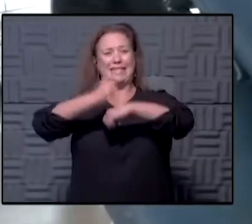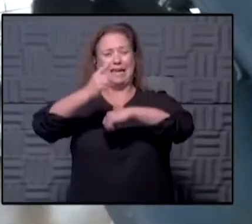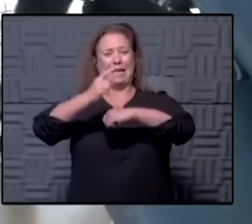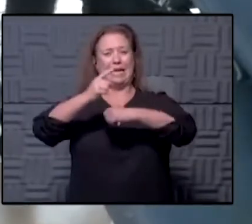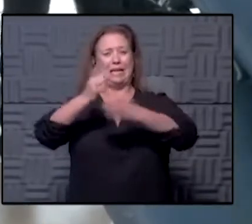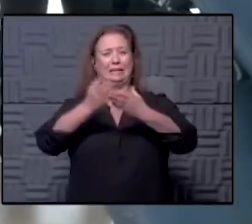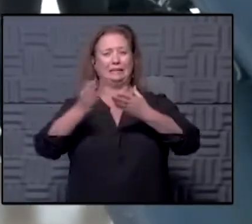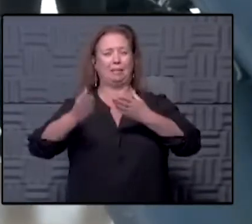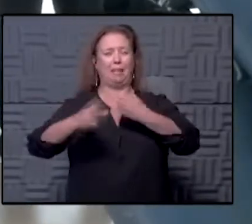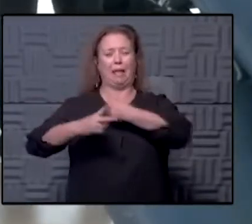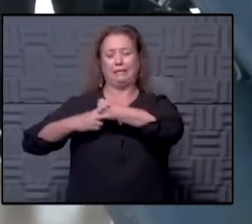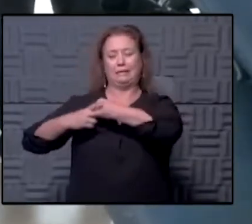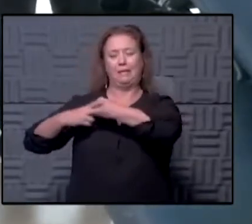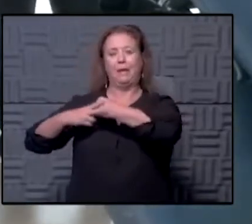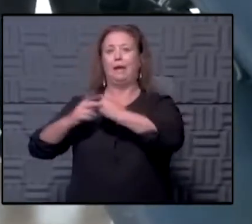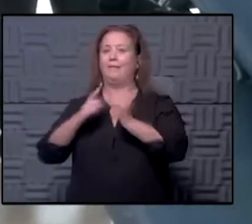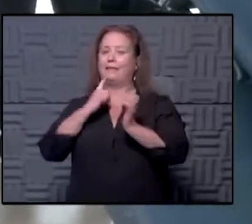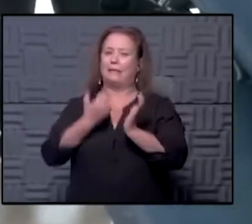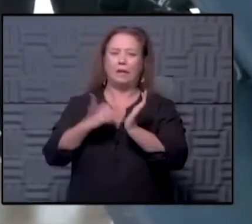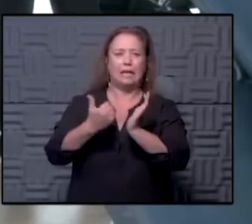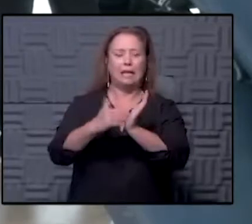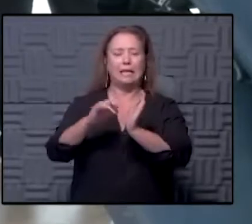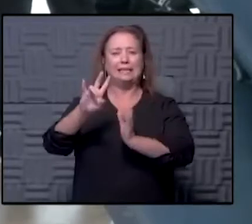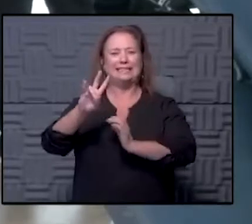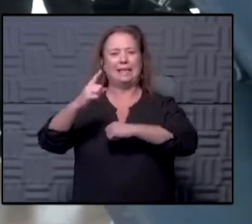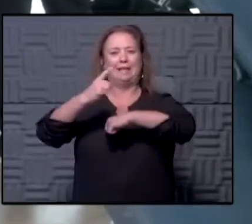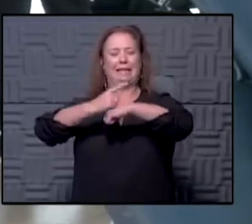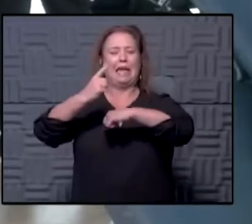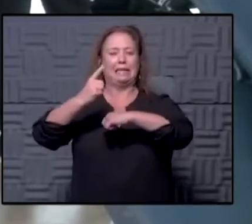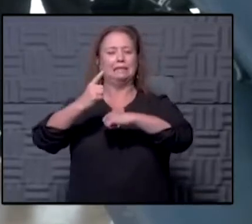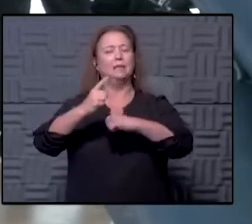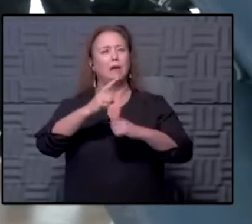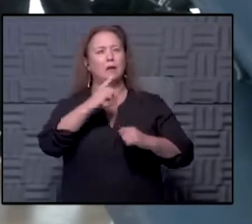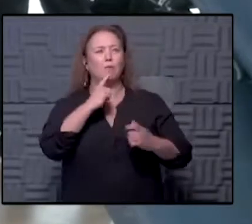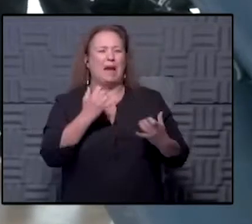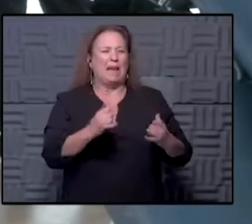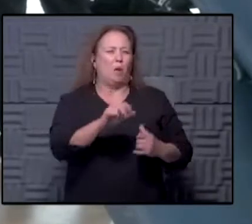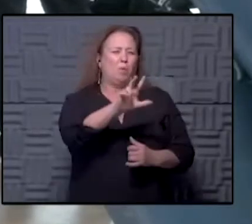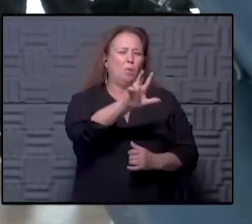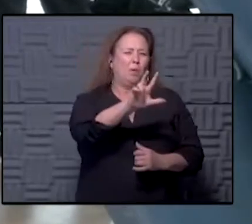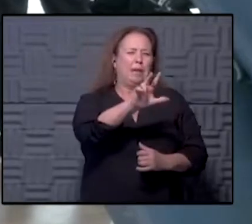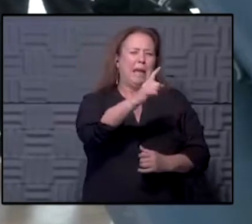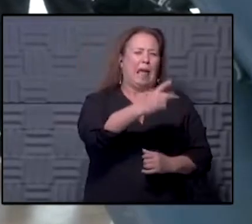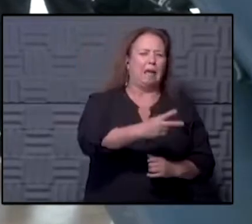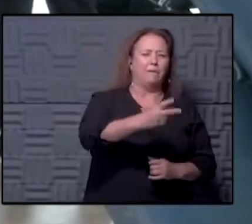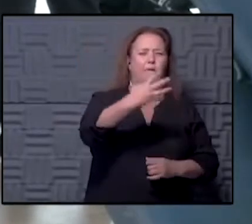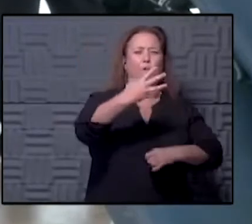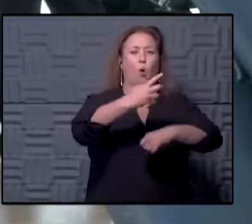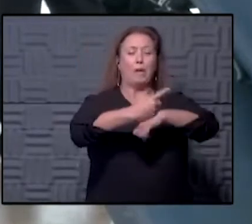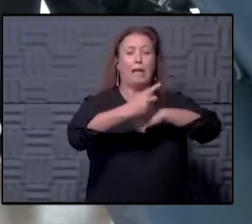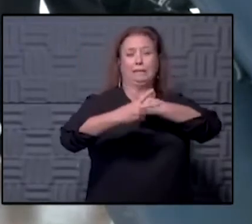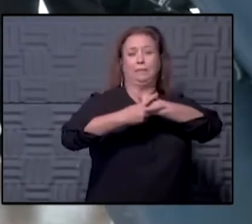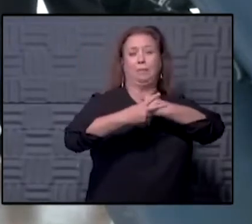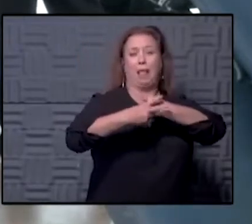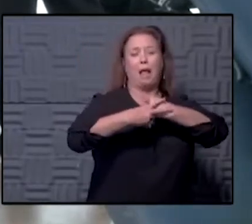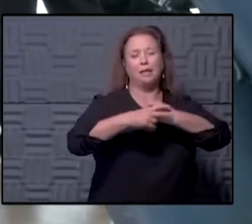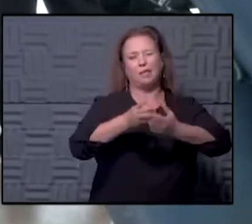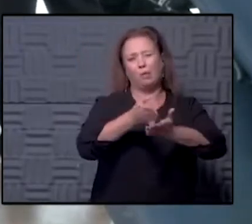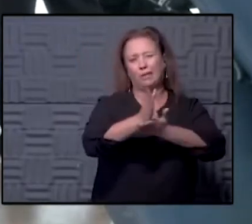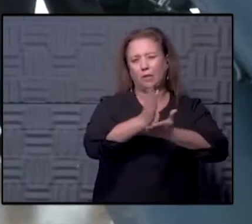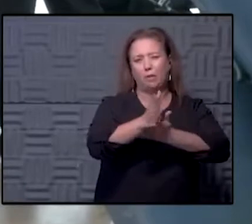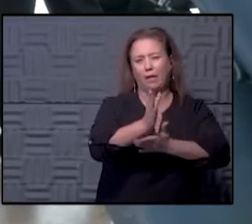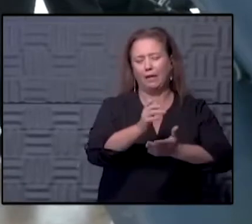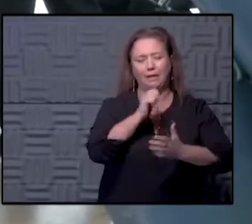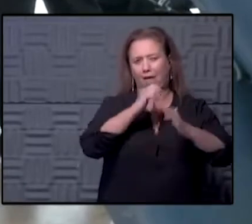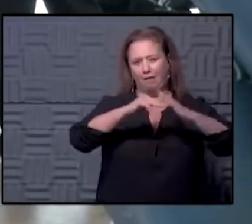like I've said over and over. But we're sitting about a 3.5 to 4-day supply right now, so it's okay. We're not